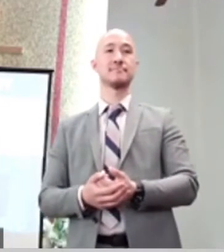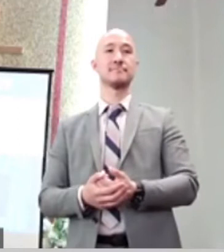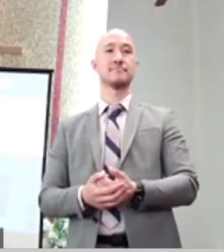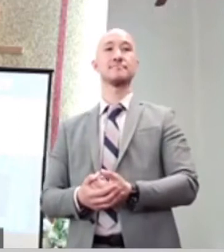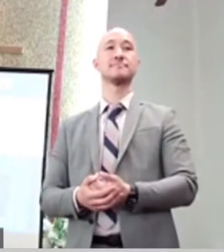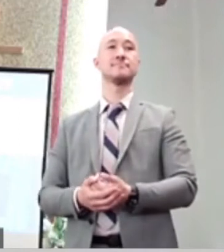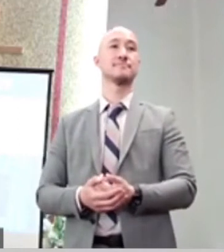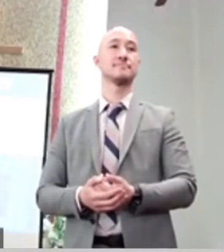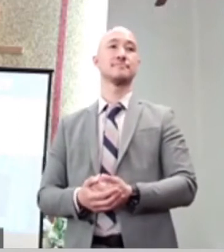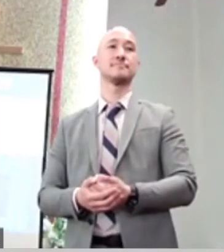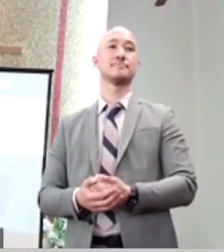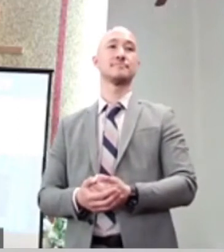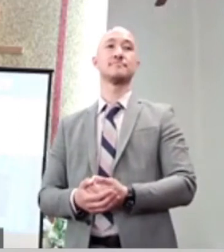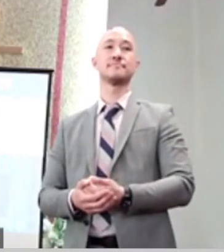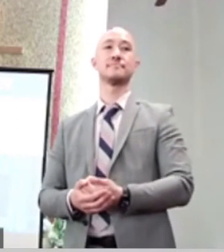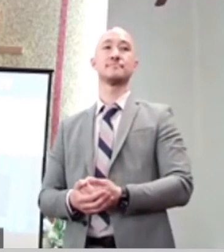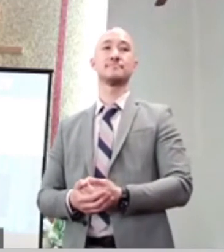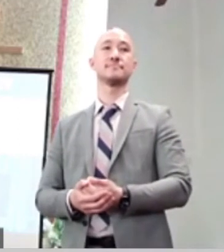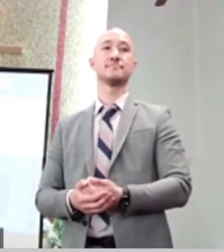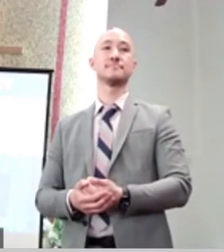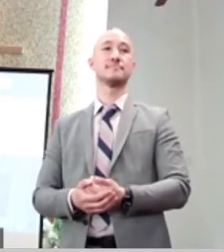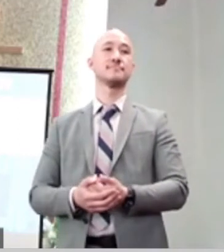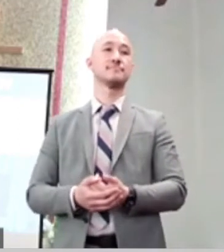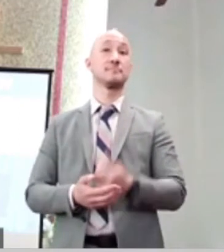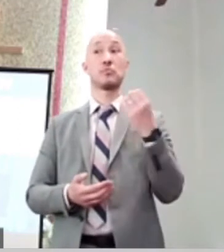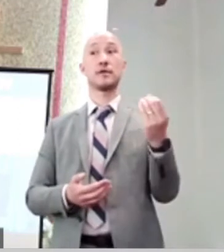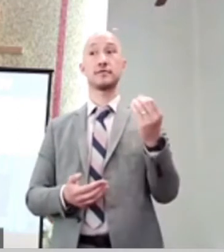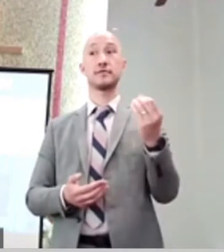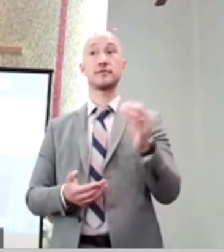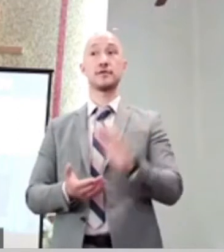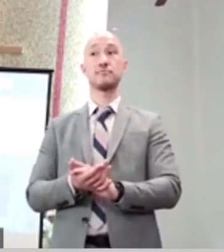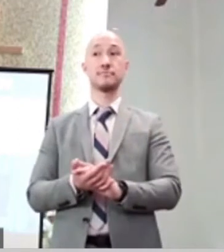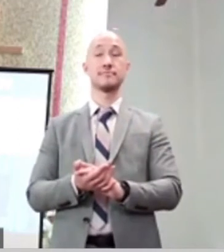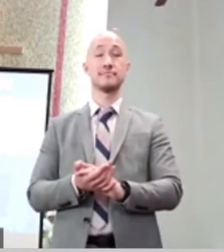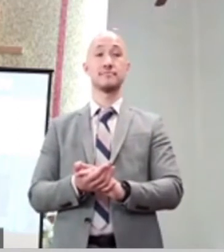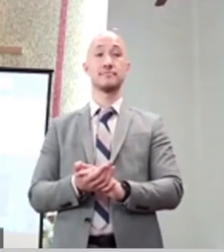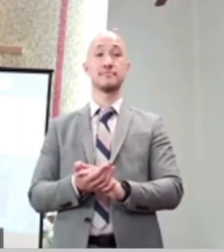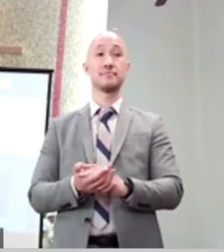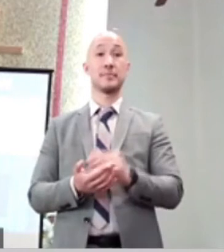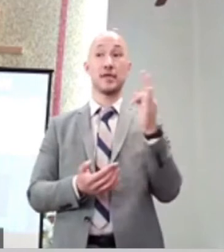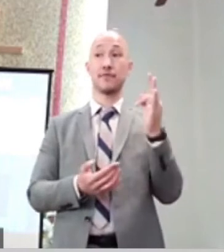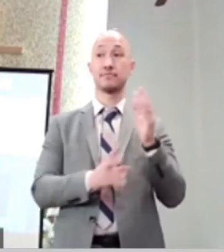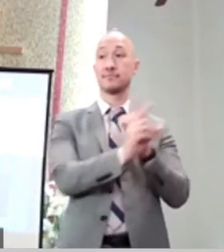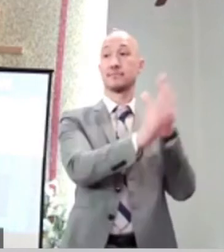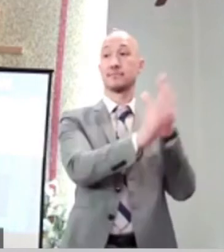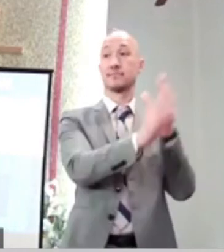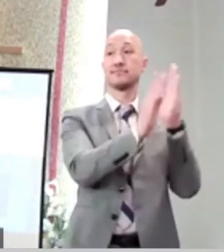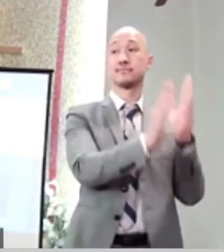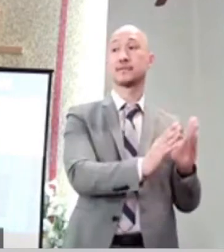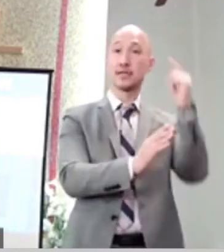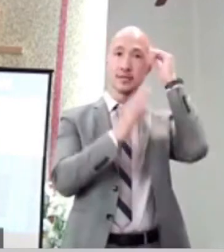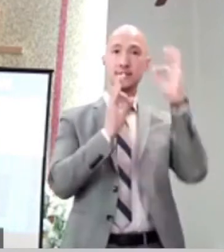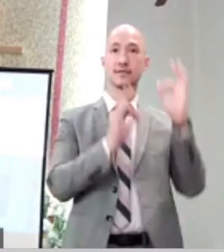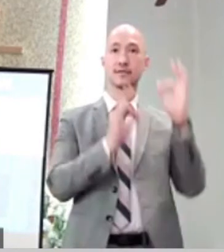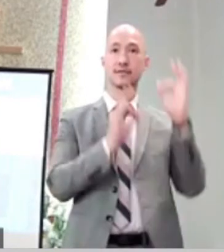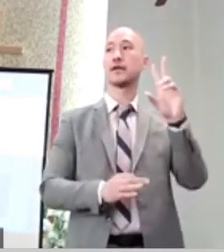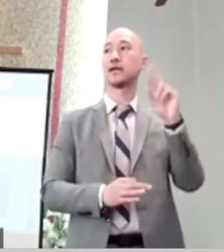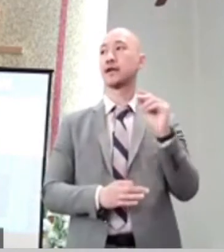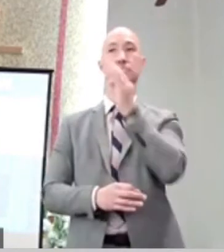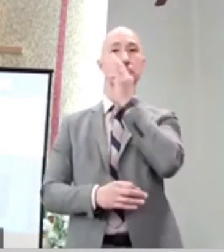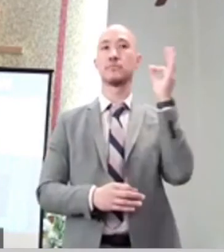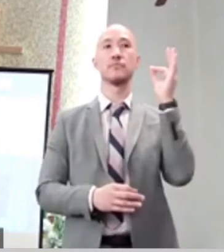drinking is the new norm in this new covenant, because it is a joyous